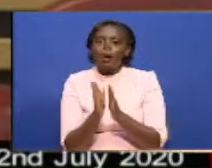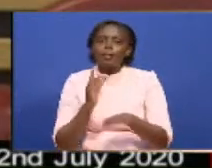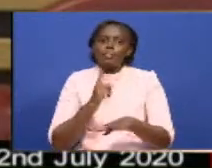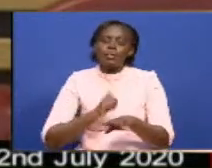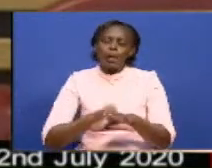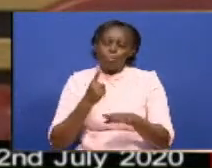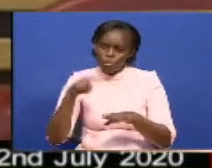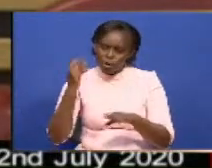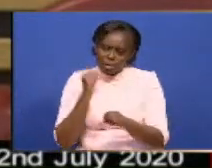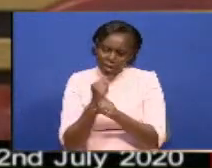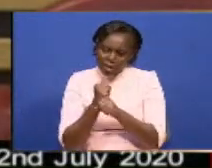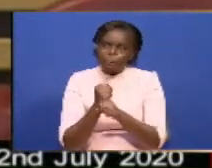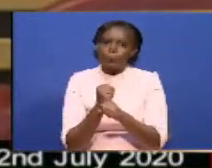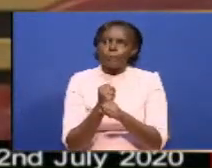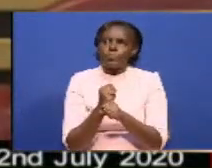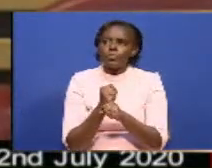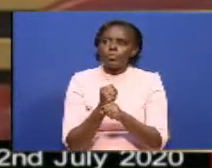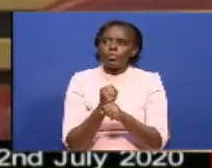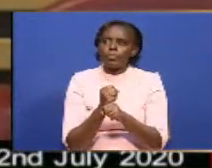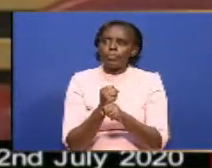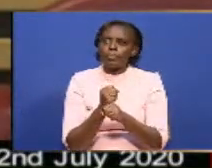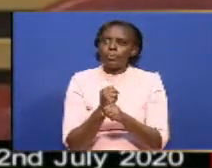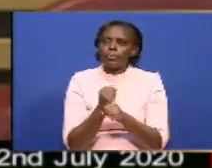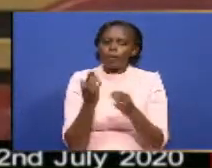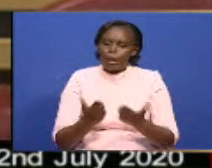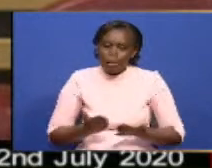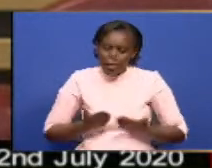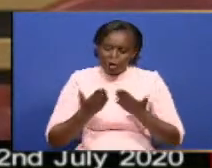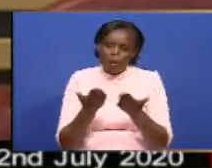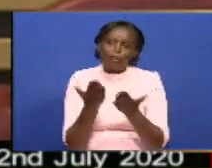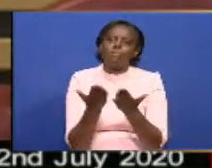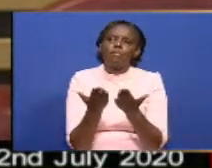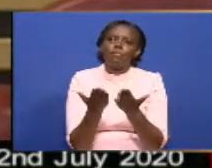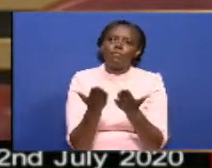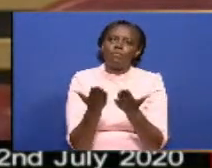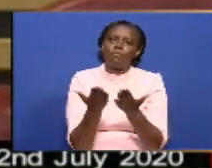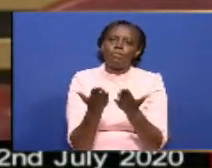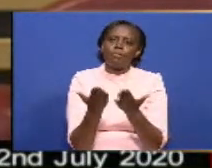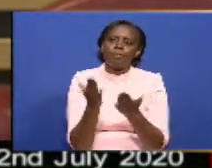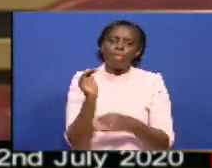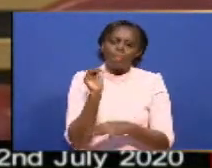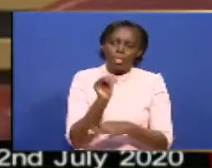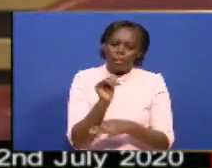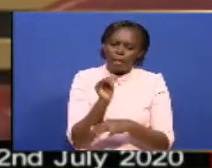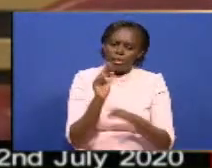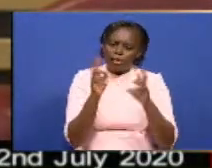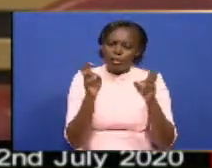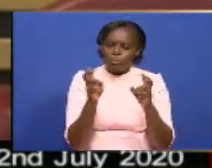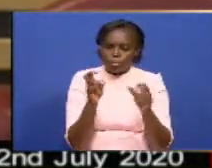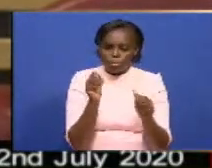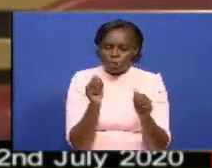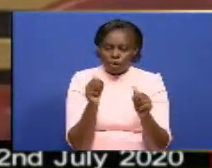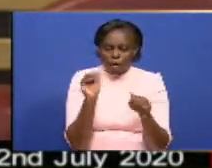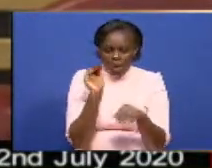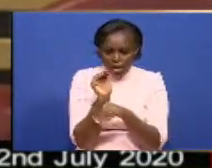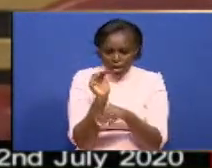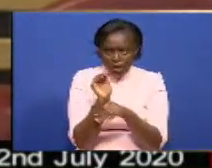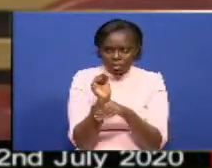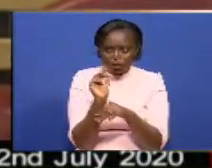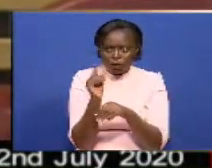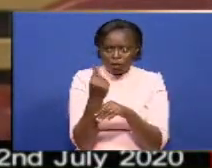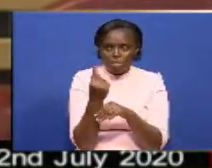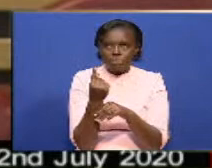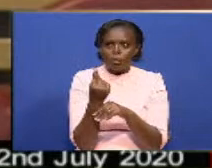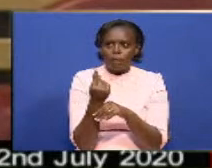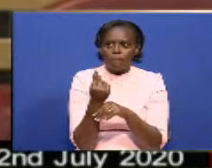the right thing, it gives that issues. So I'm asking, once